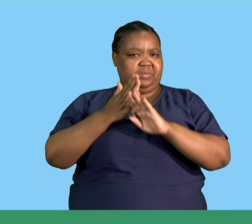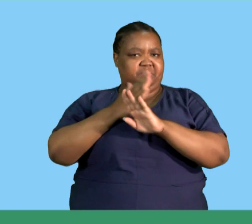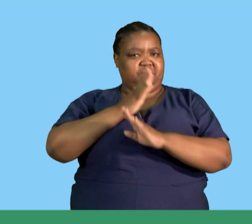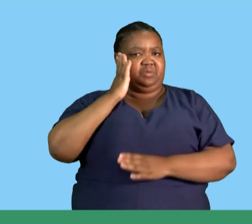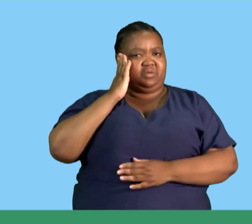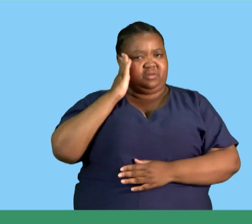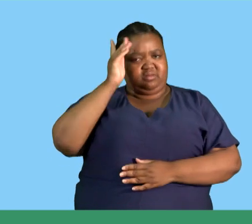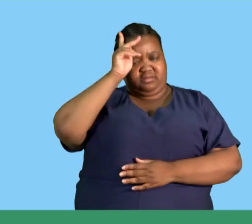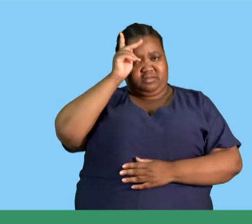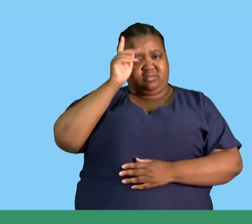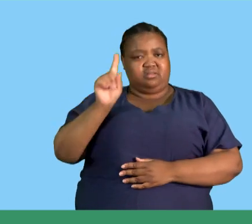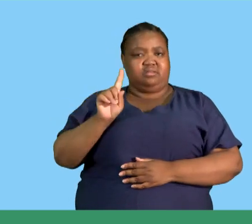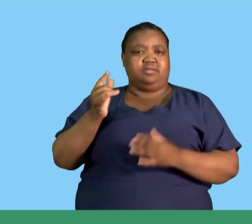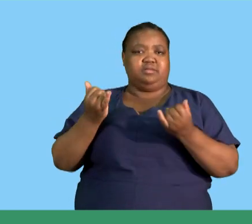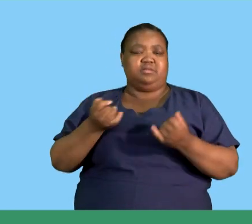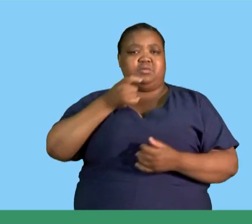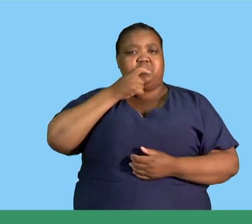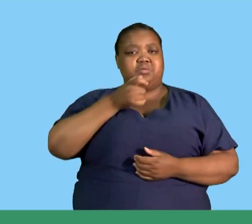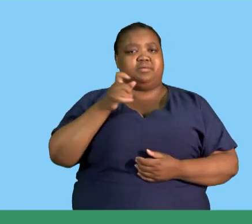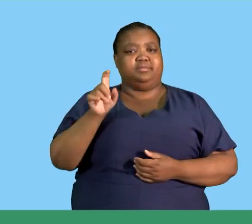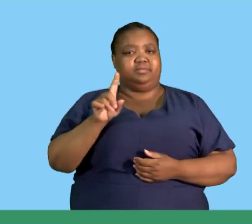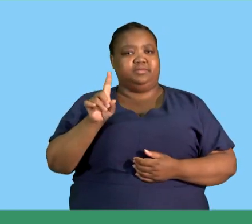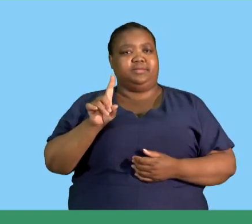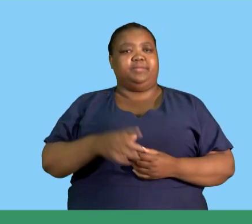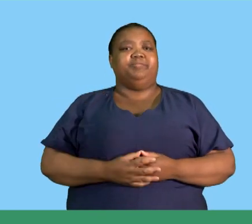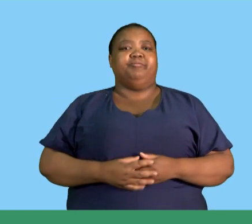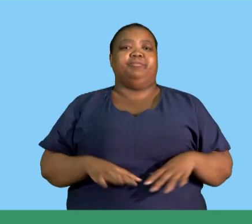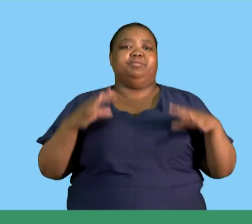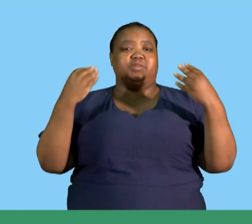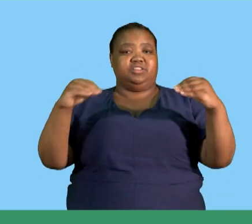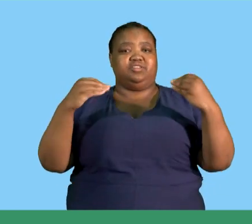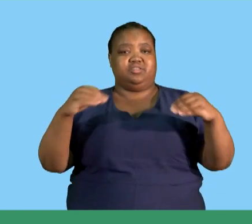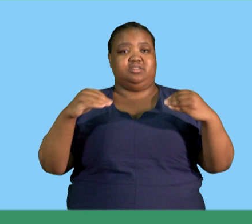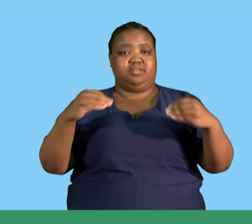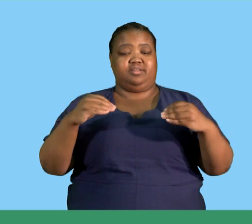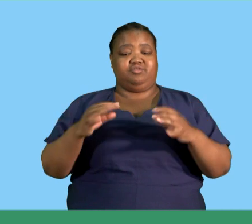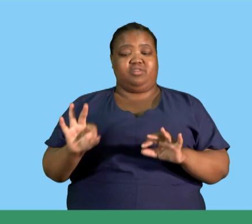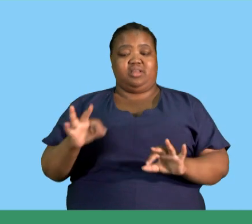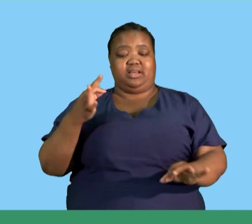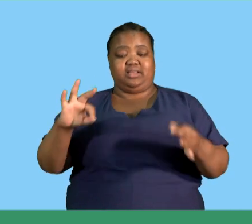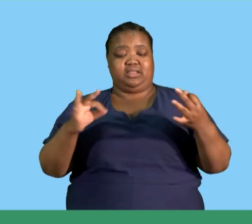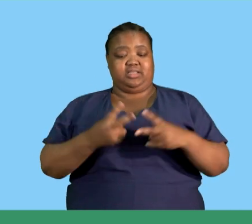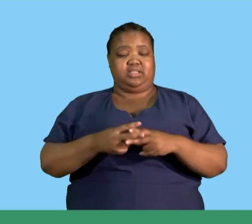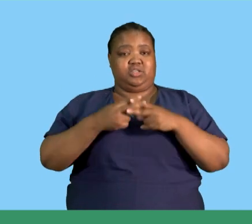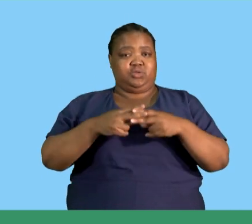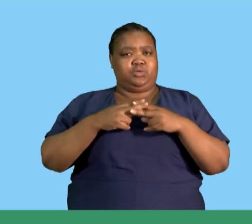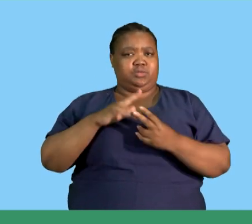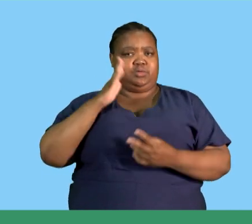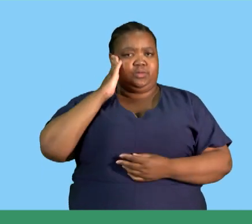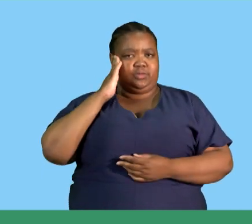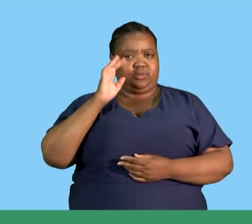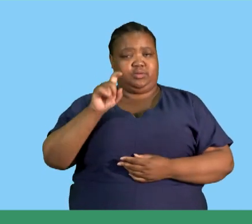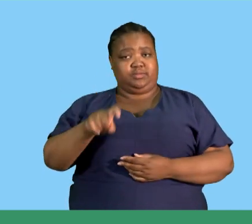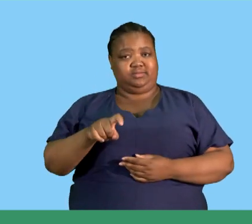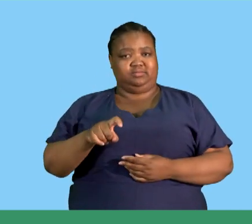is expected of you. You should know the following definitions. The first one, you should know the industrial analysis tools. Now, what